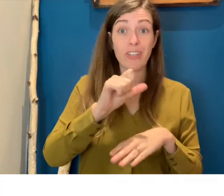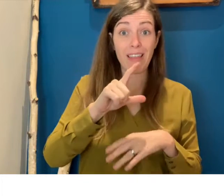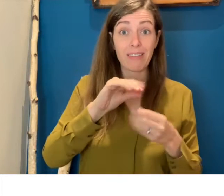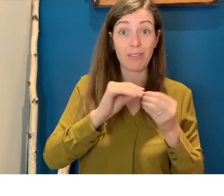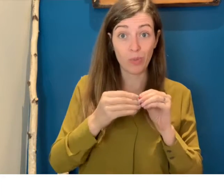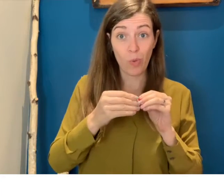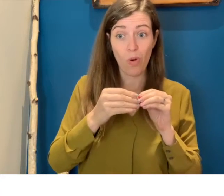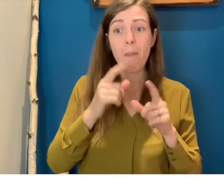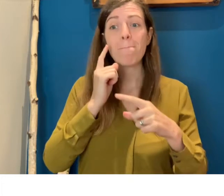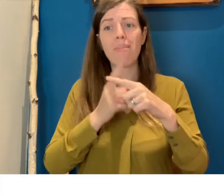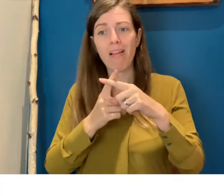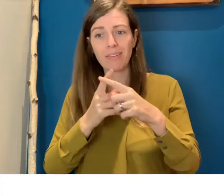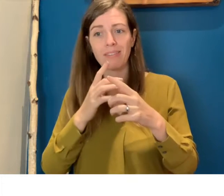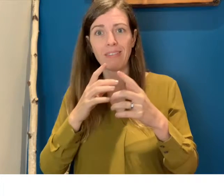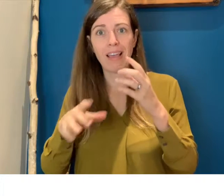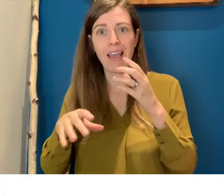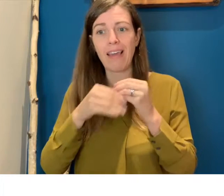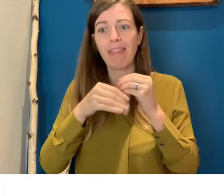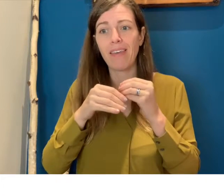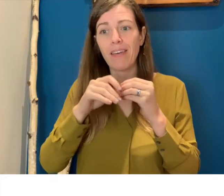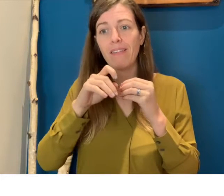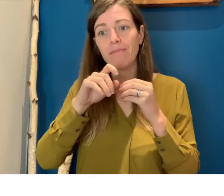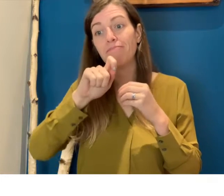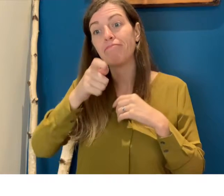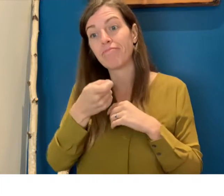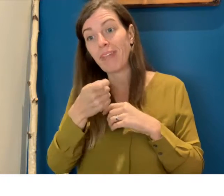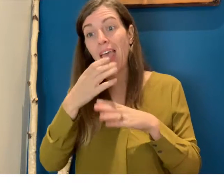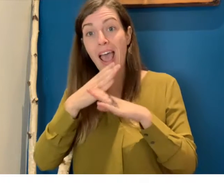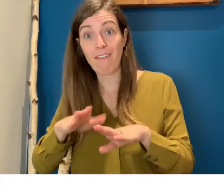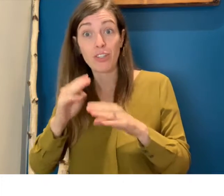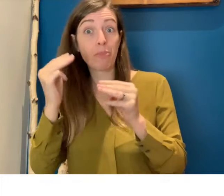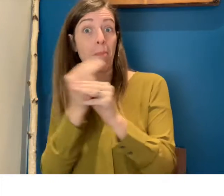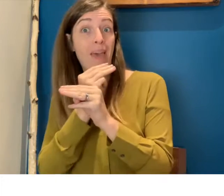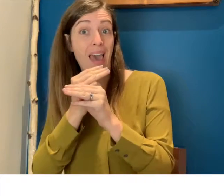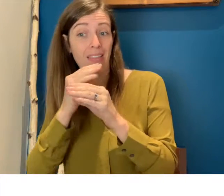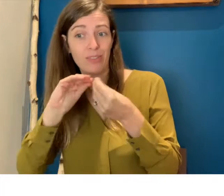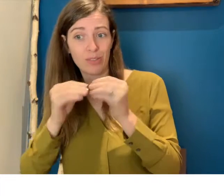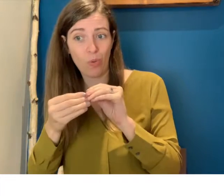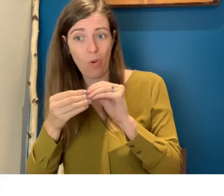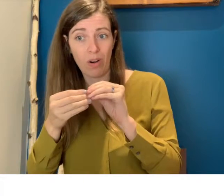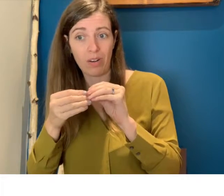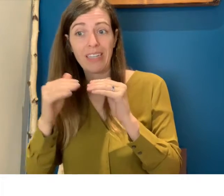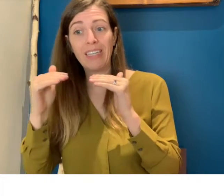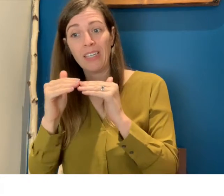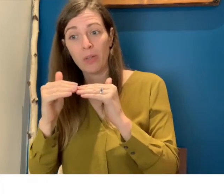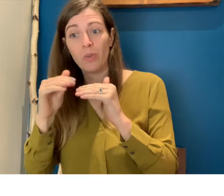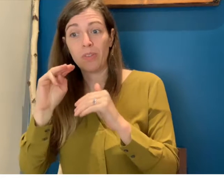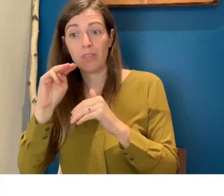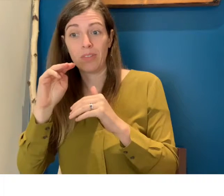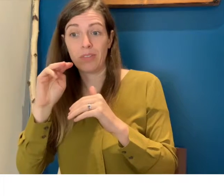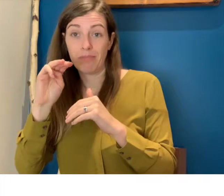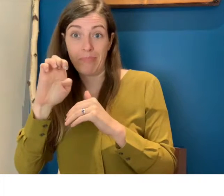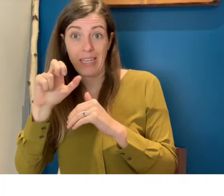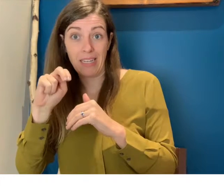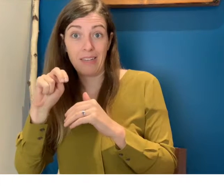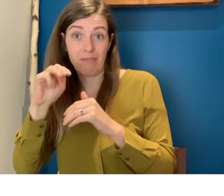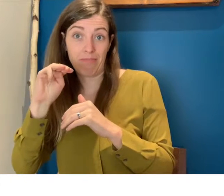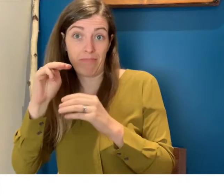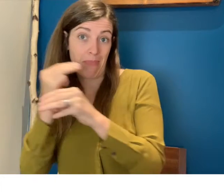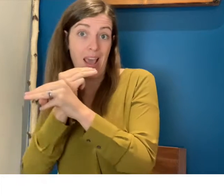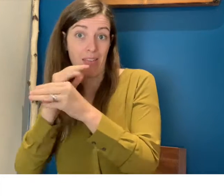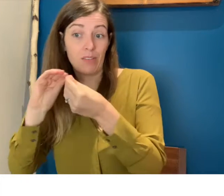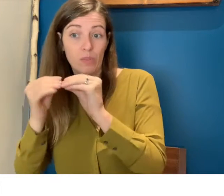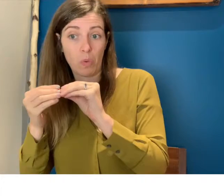to my summary here a line that says average math score is the mean of math score.